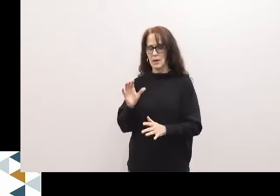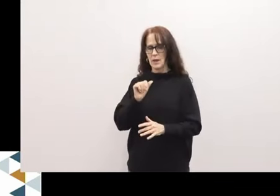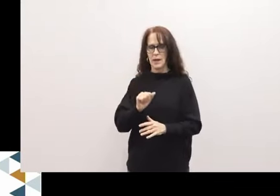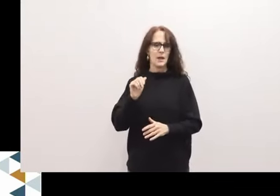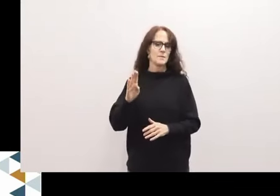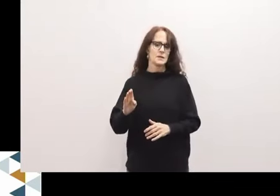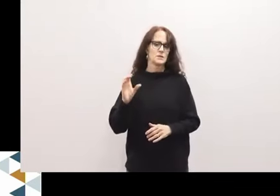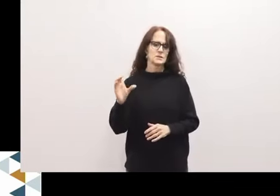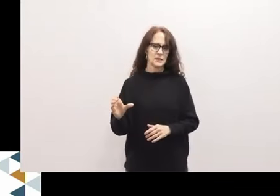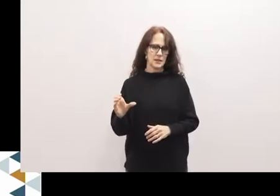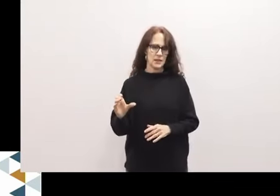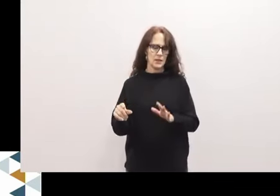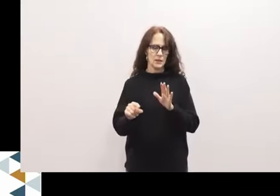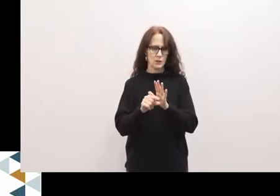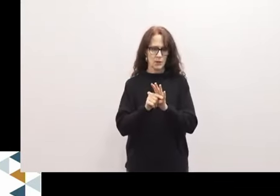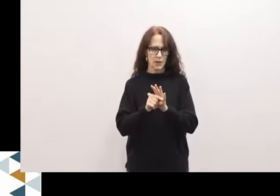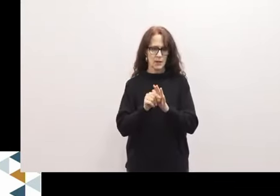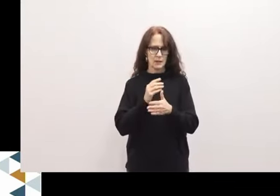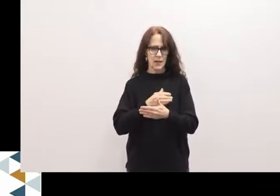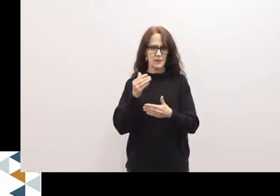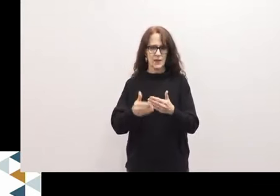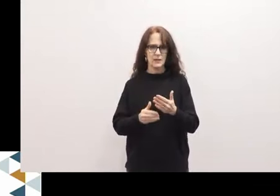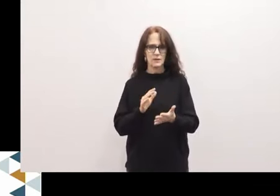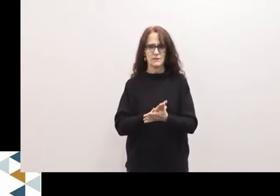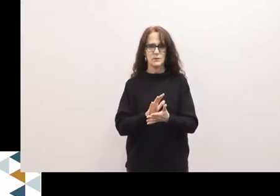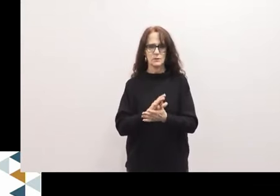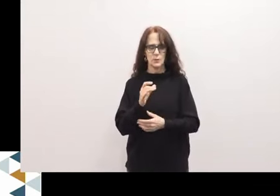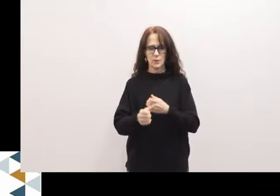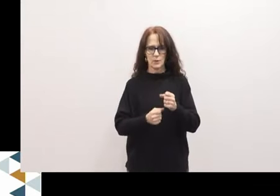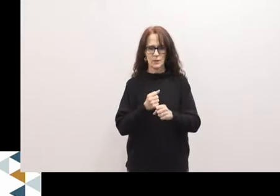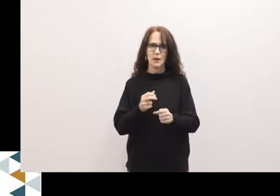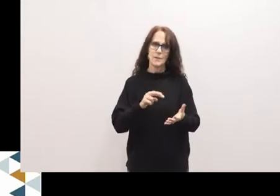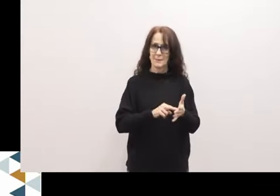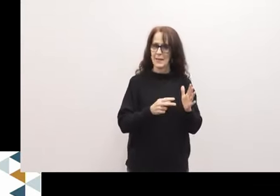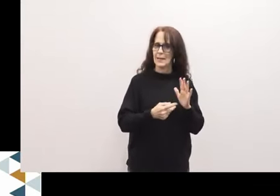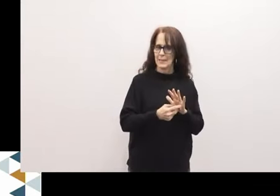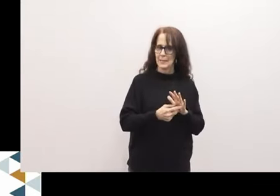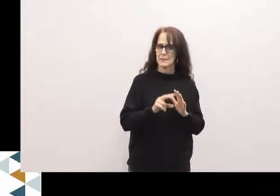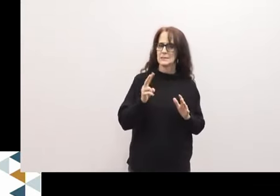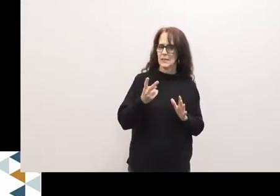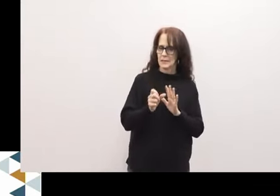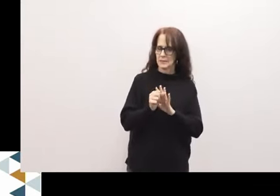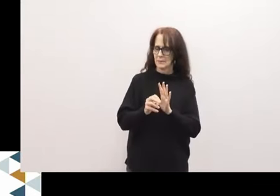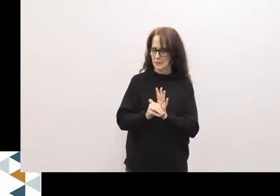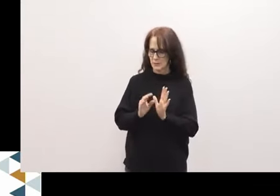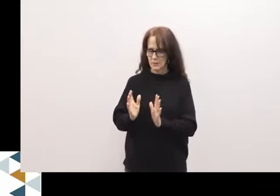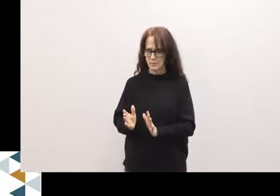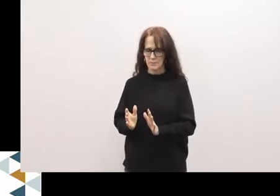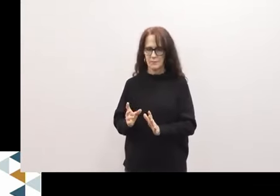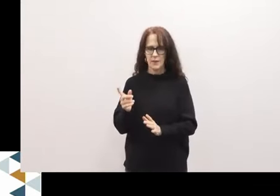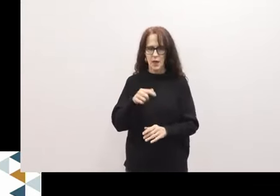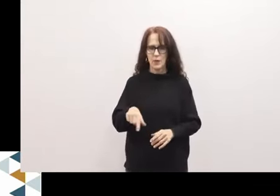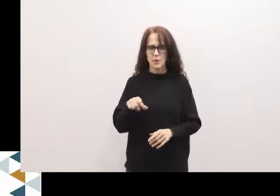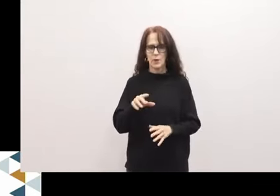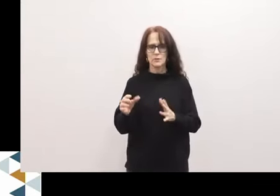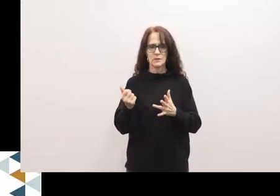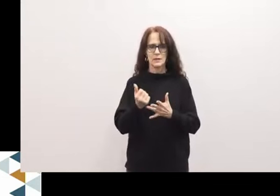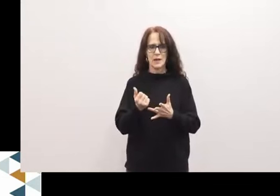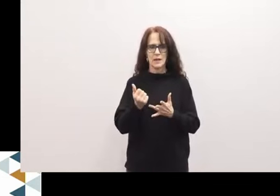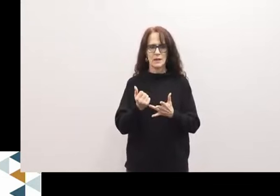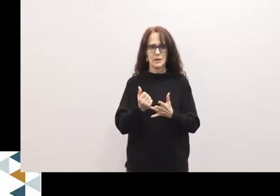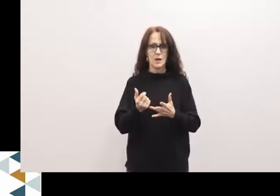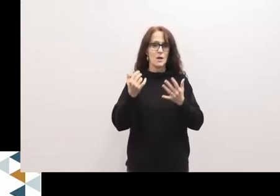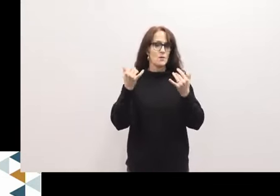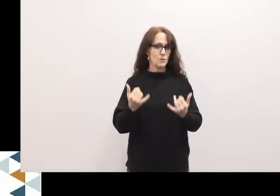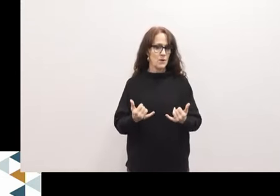ABC grade at the end of the school year, meaning the second semester. And for those ninth graders that are